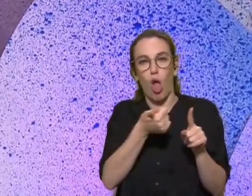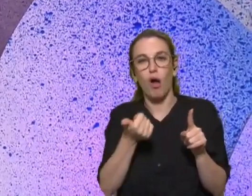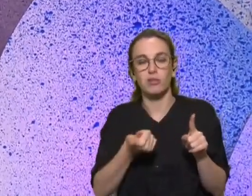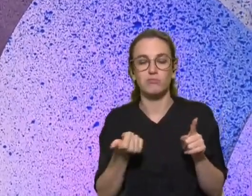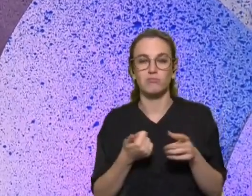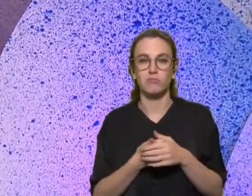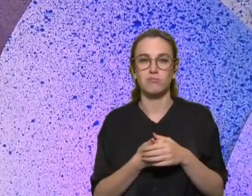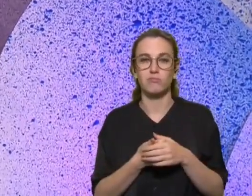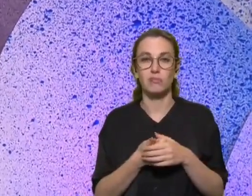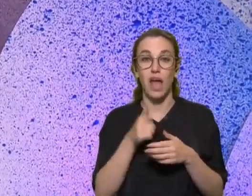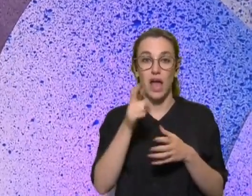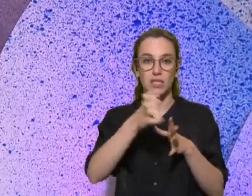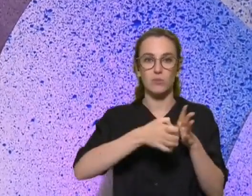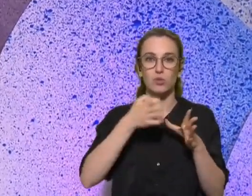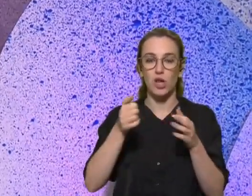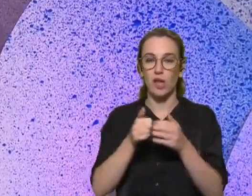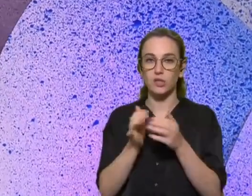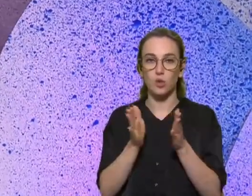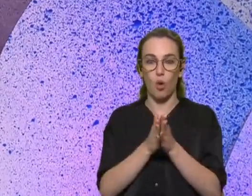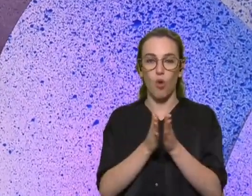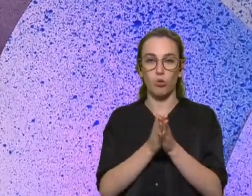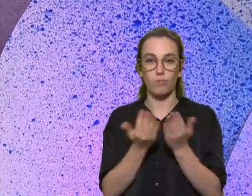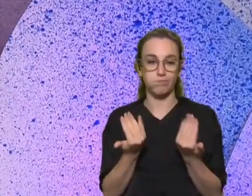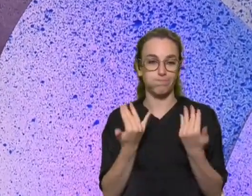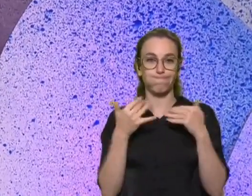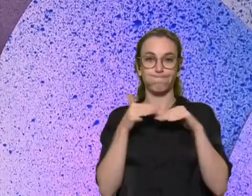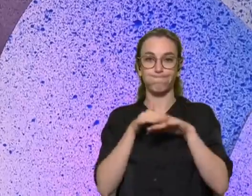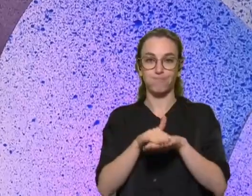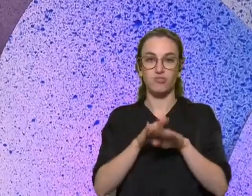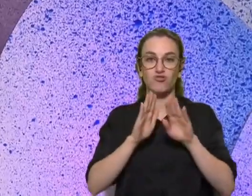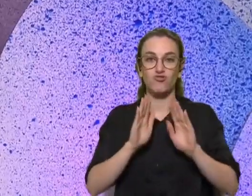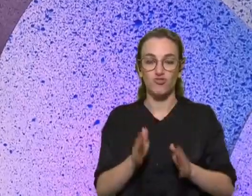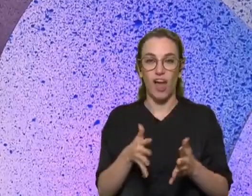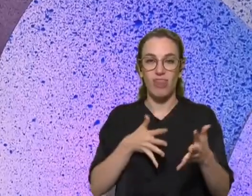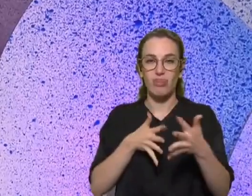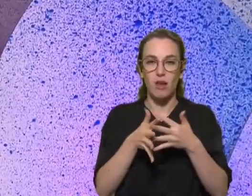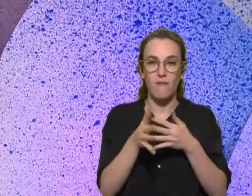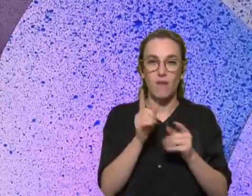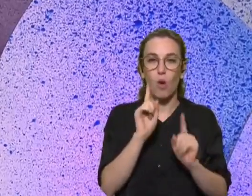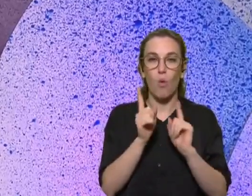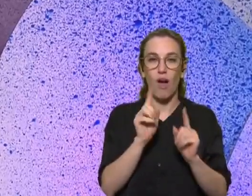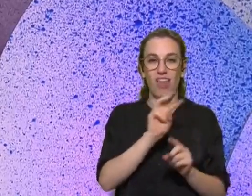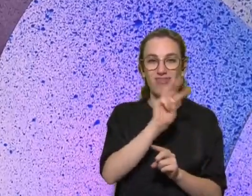the best. And all this process was part